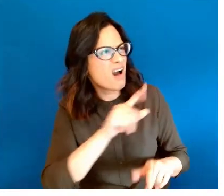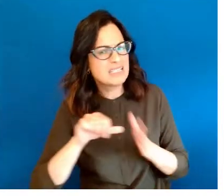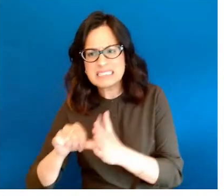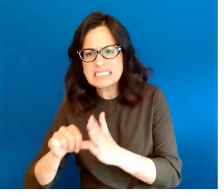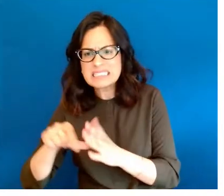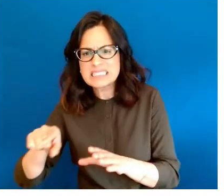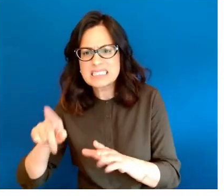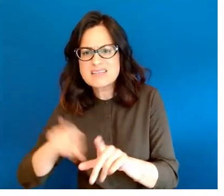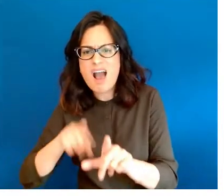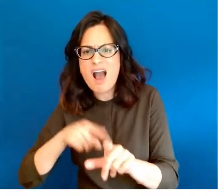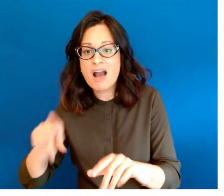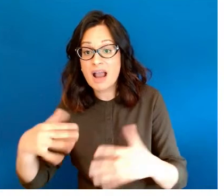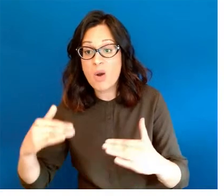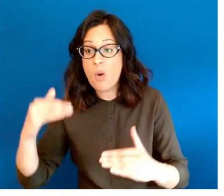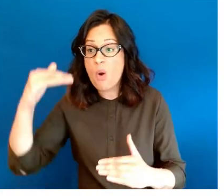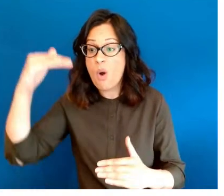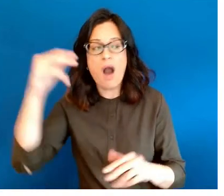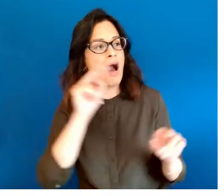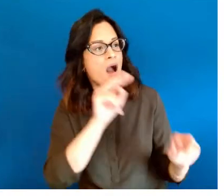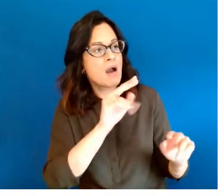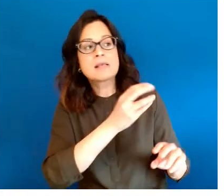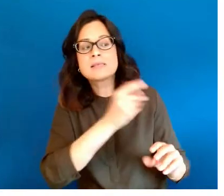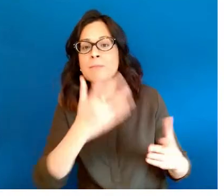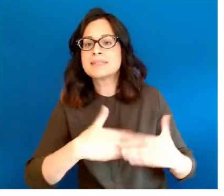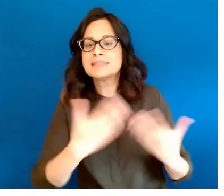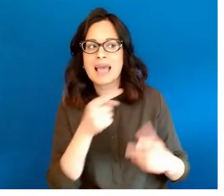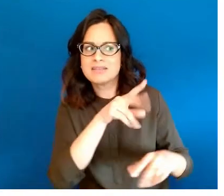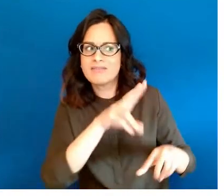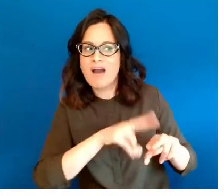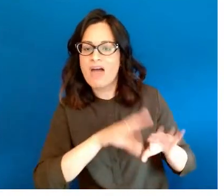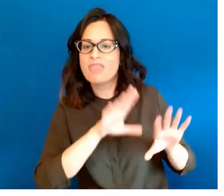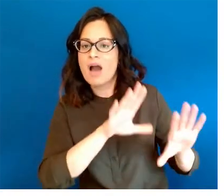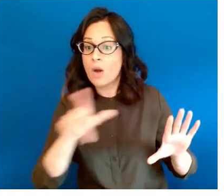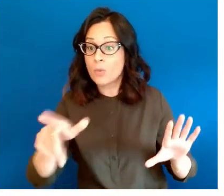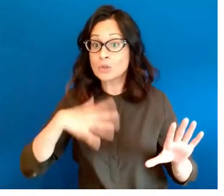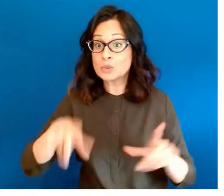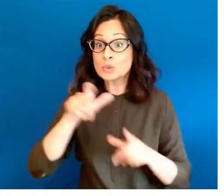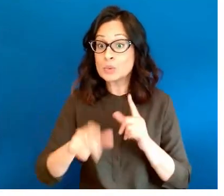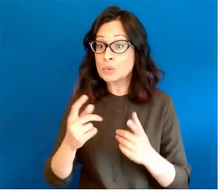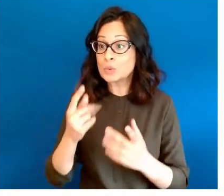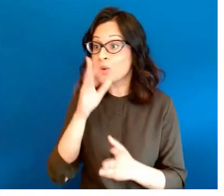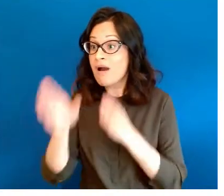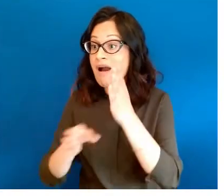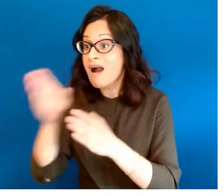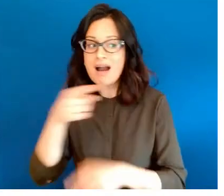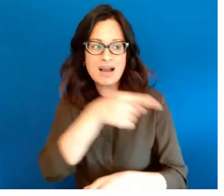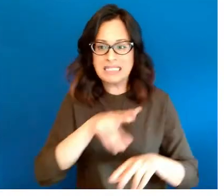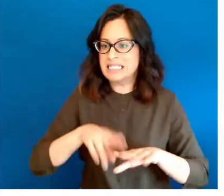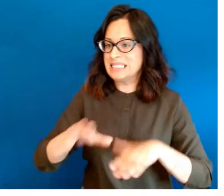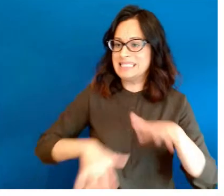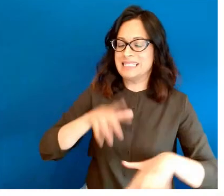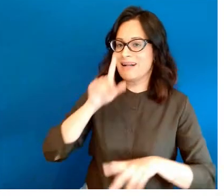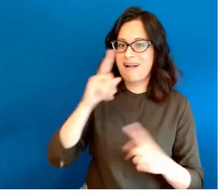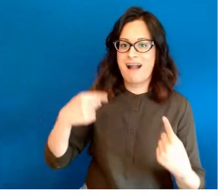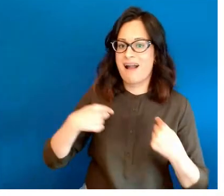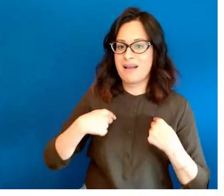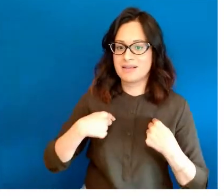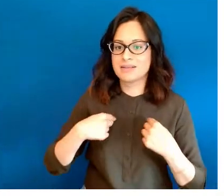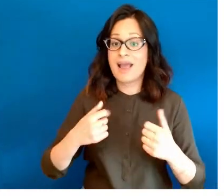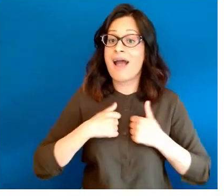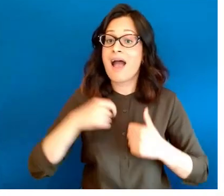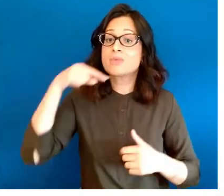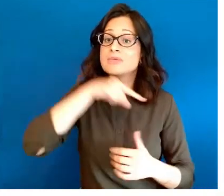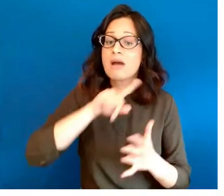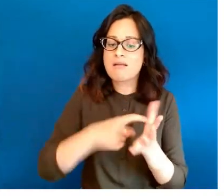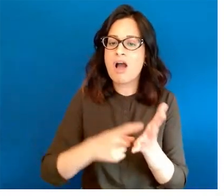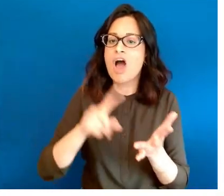just realize that there are certain days of the year that they might want to do something and it's just not possible. Our son, Arlo, who is 6, has a range